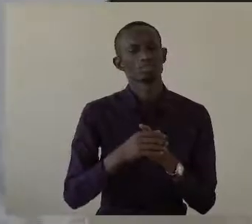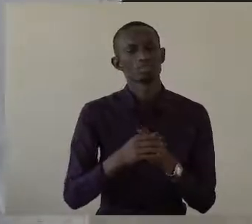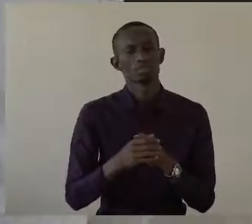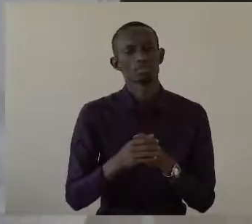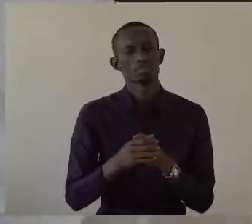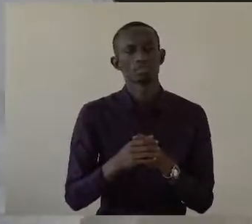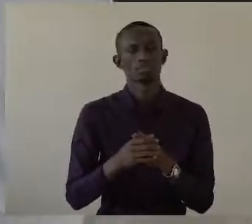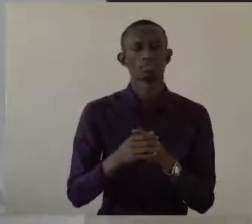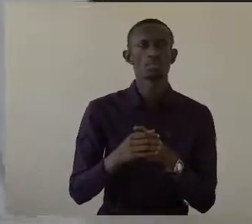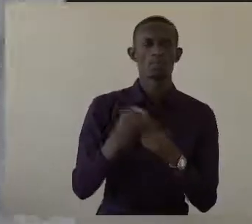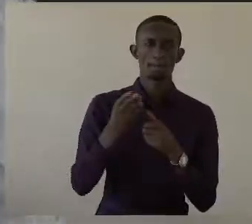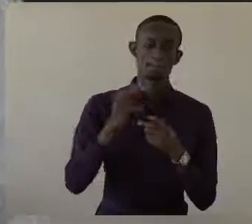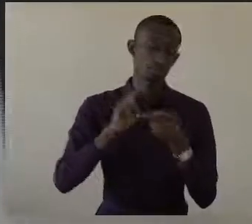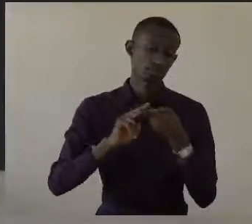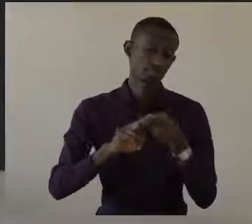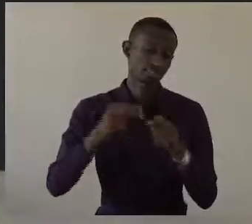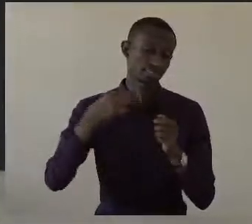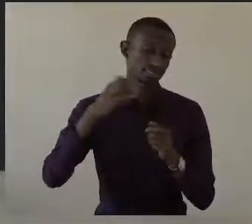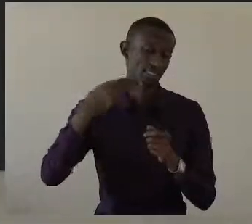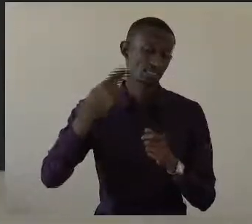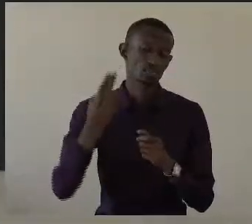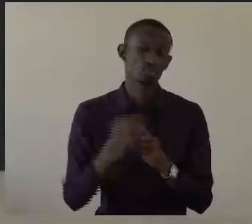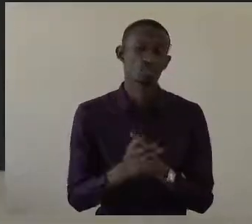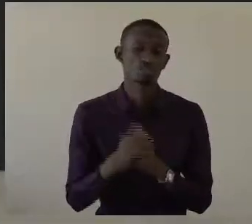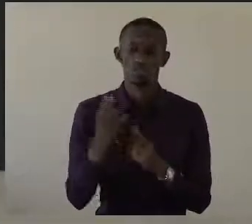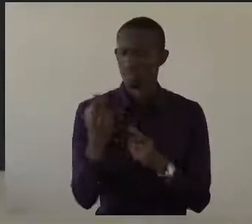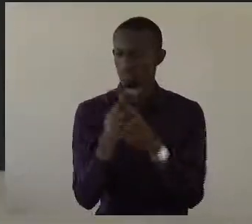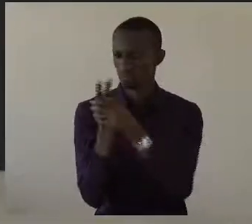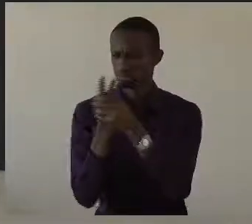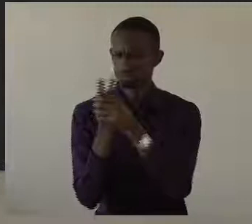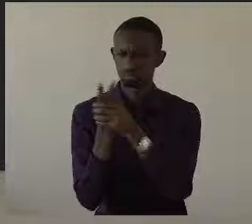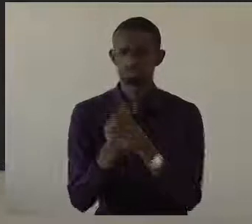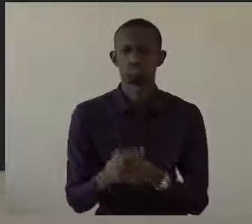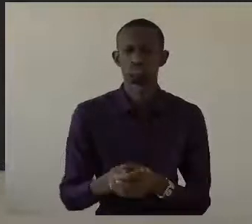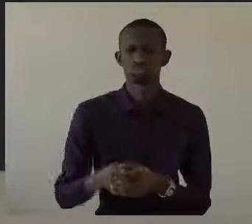we have the alkene with a double bond. And from the double bond,